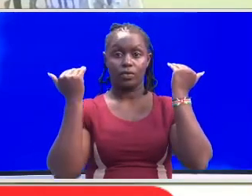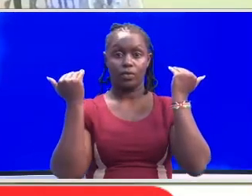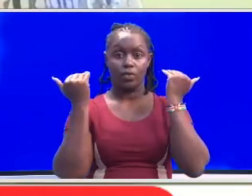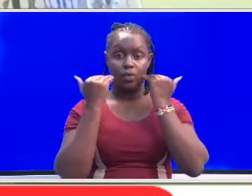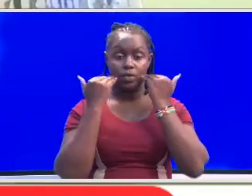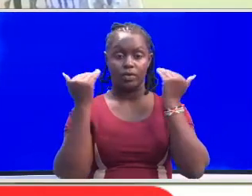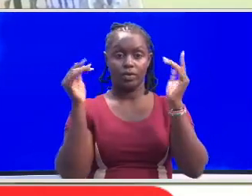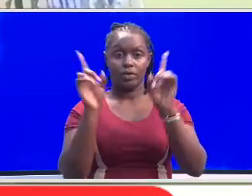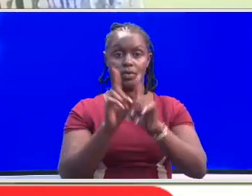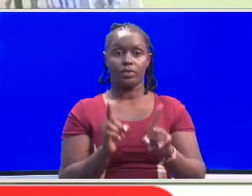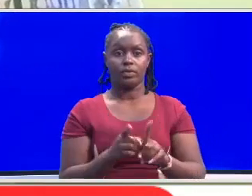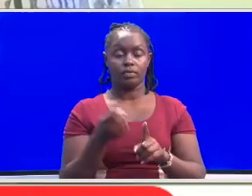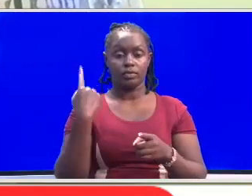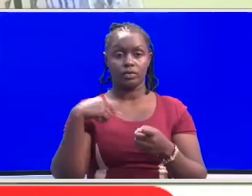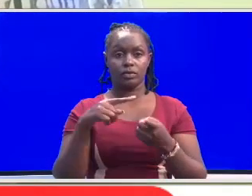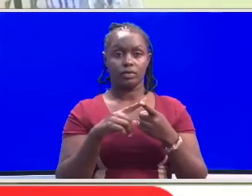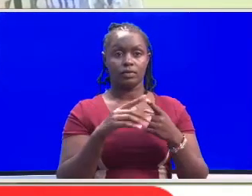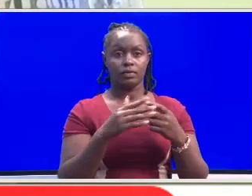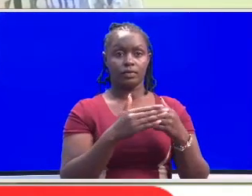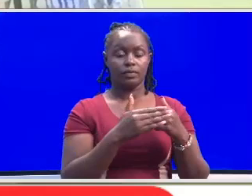of 20th of